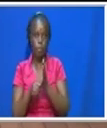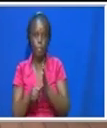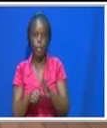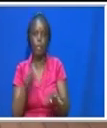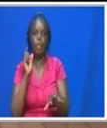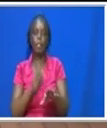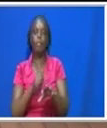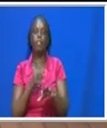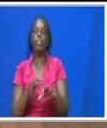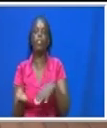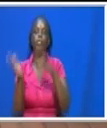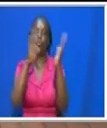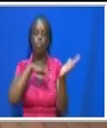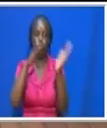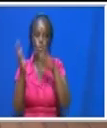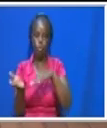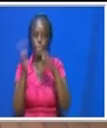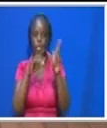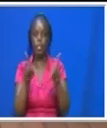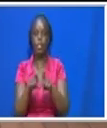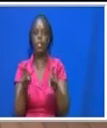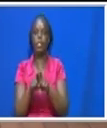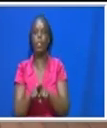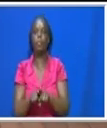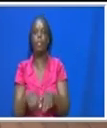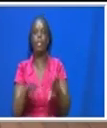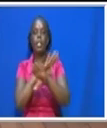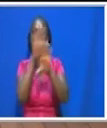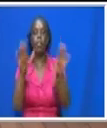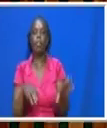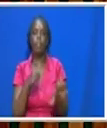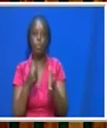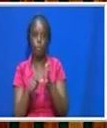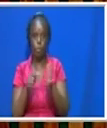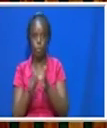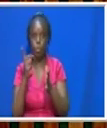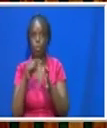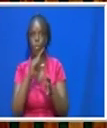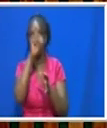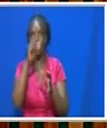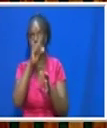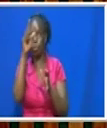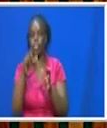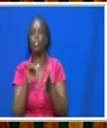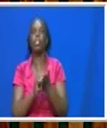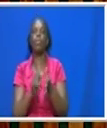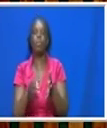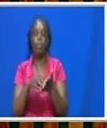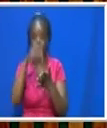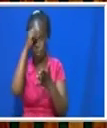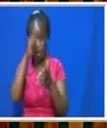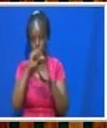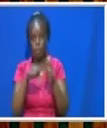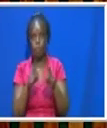wind as an environmental hazard. So those are the questions that we're going to look at in this revision